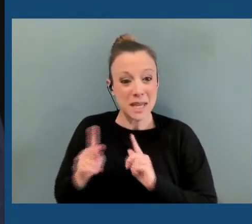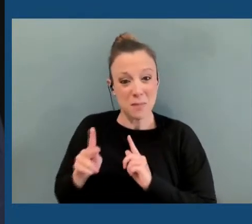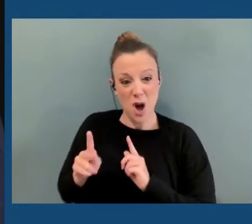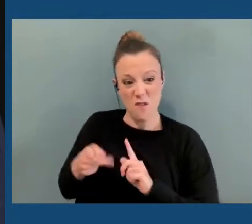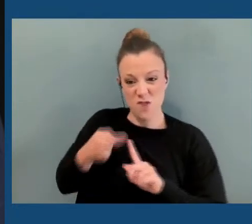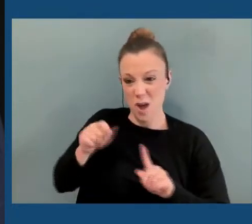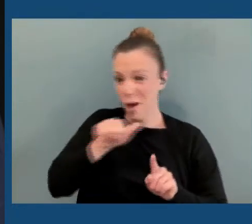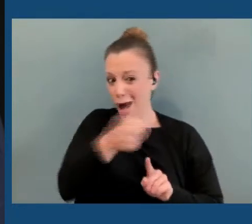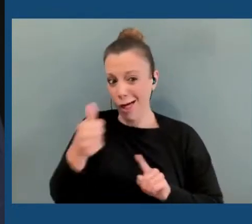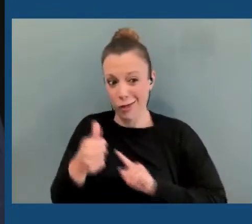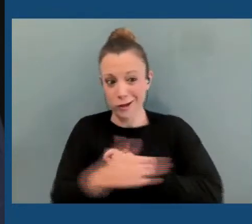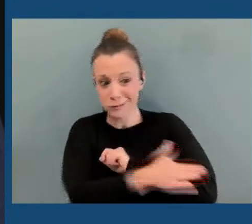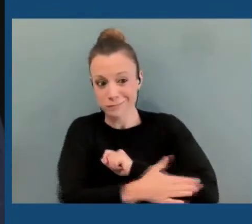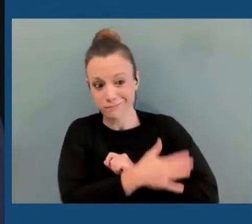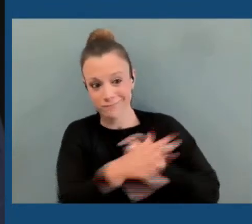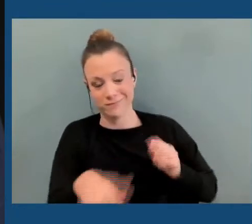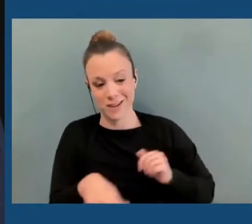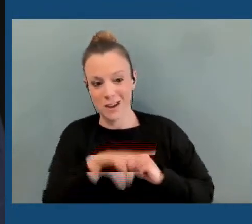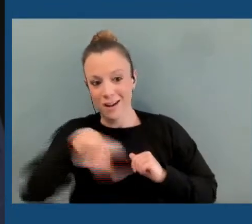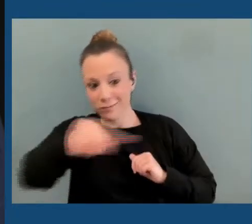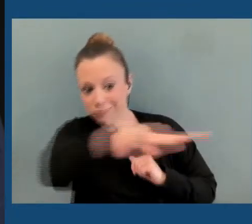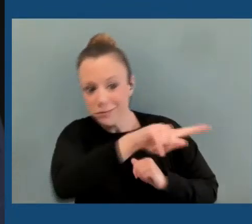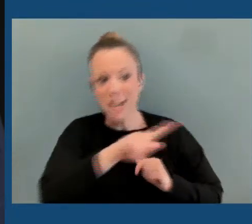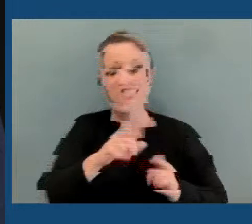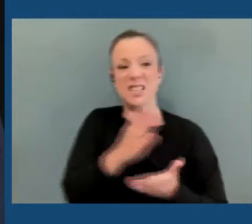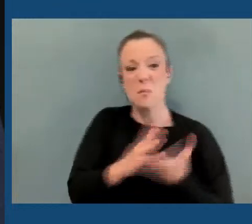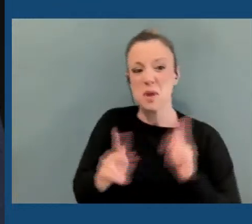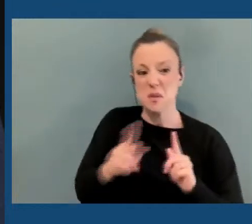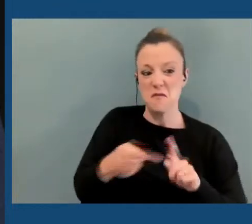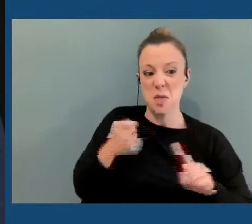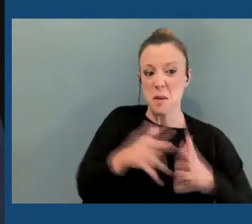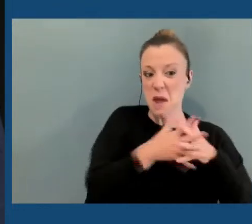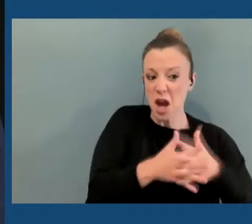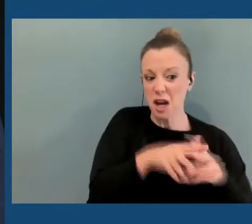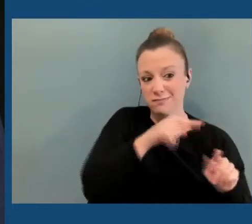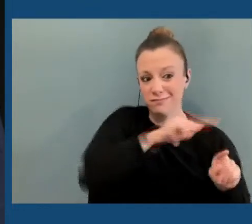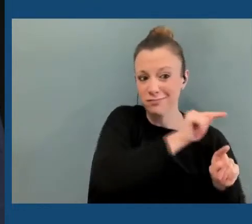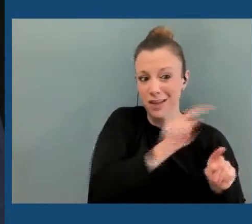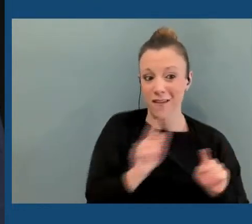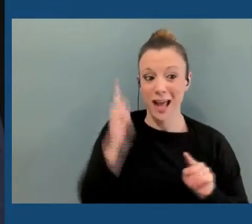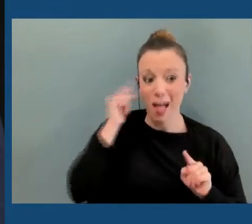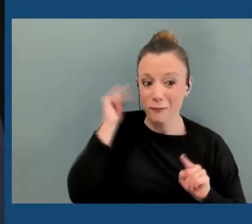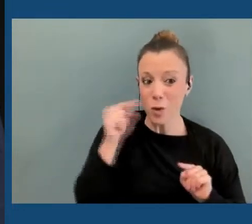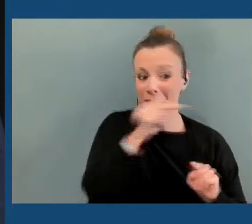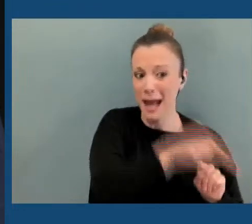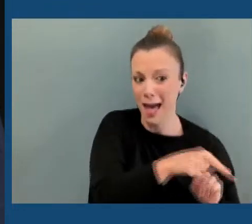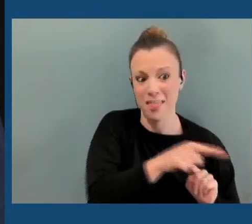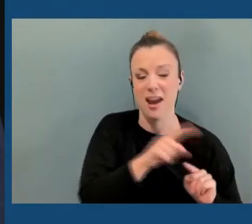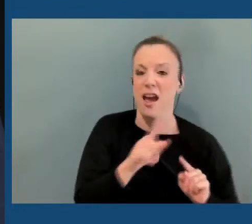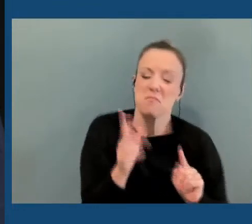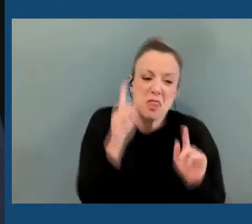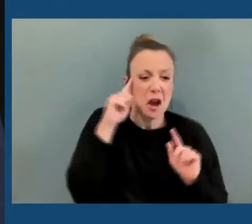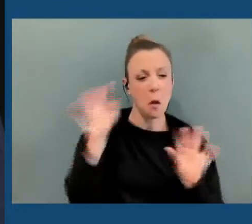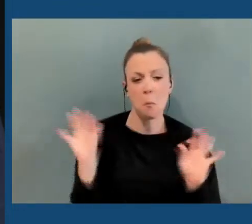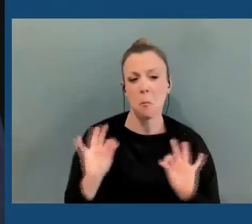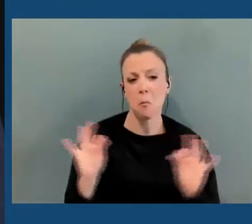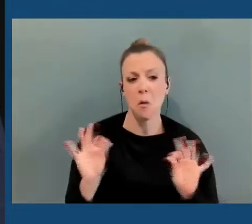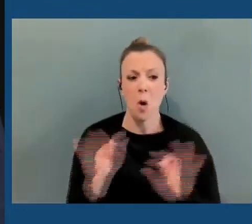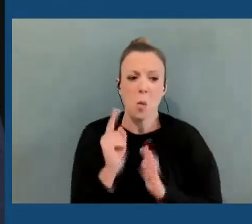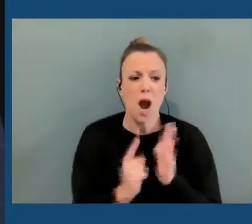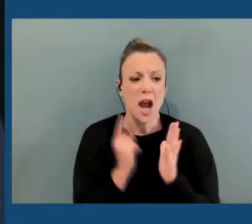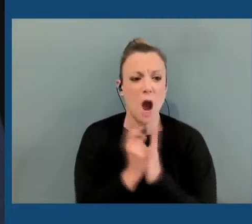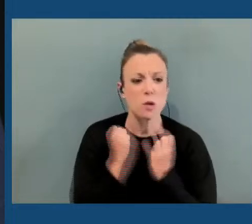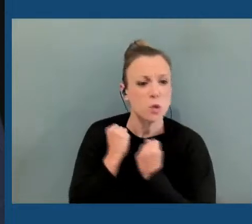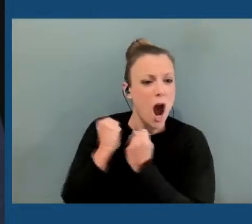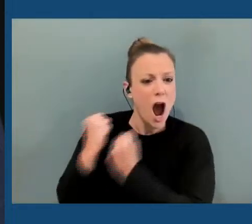think twice about an hour commute in the morning, hour and a half some places. So think big, think big. Other